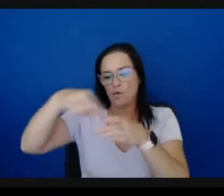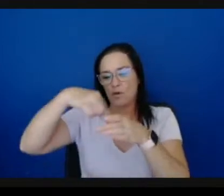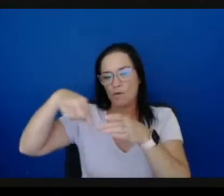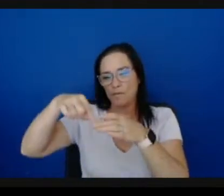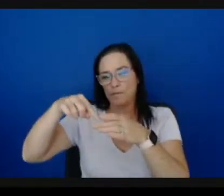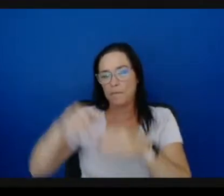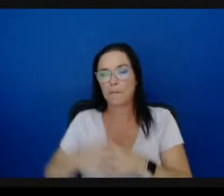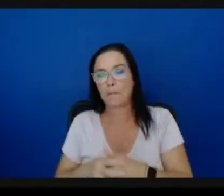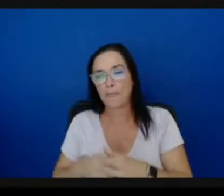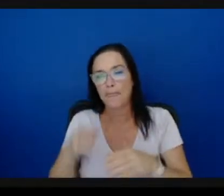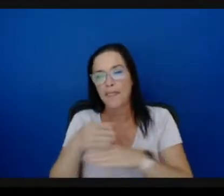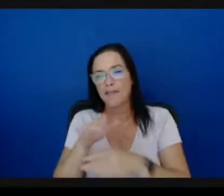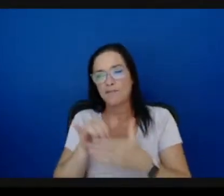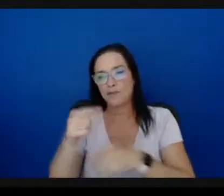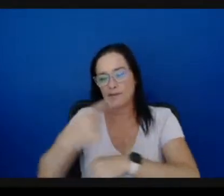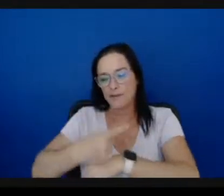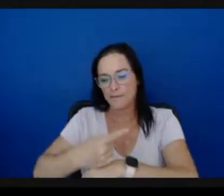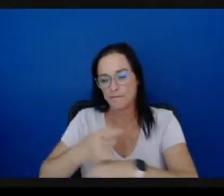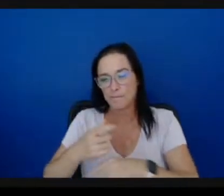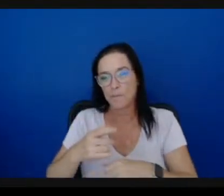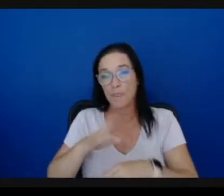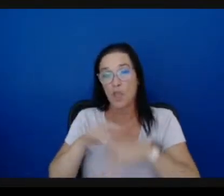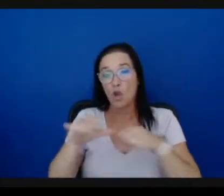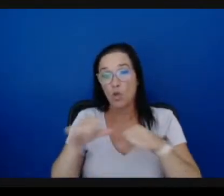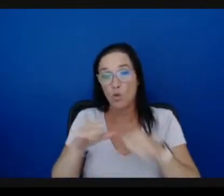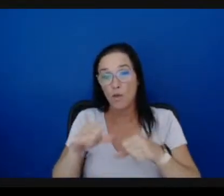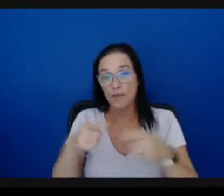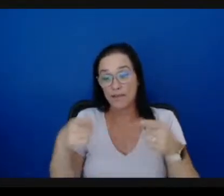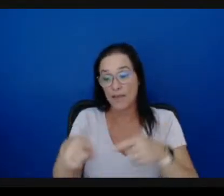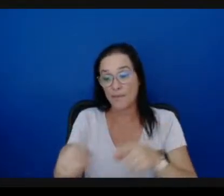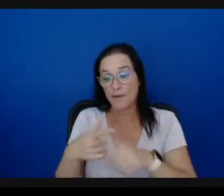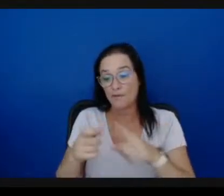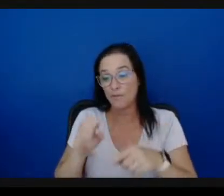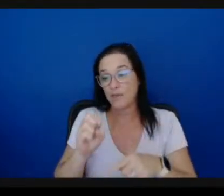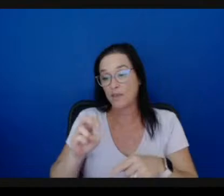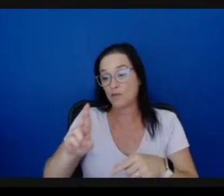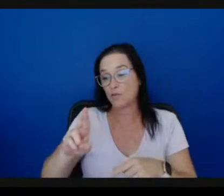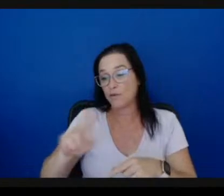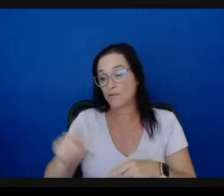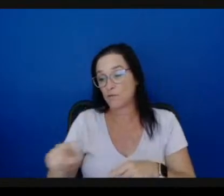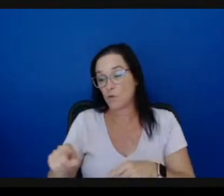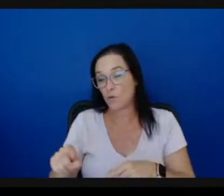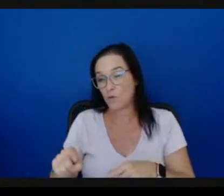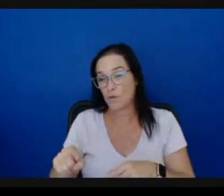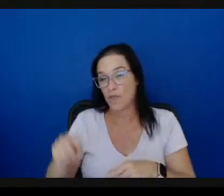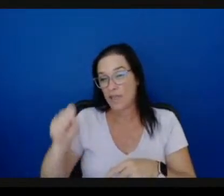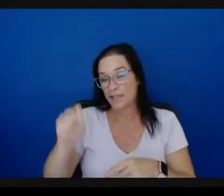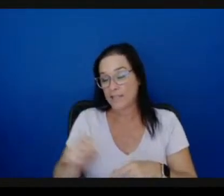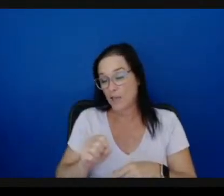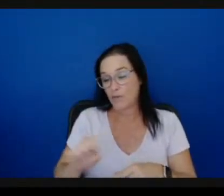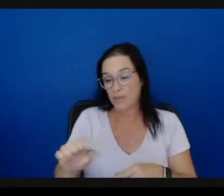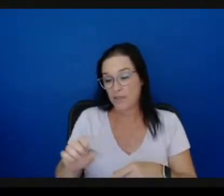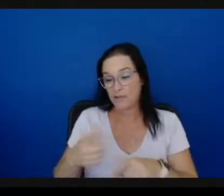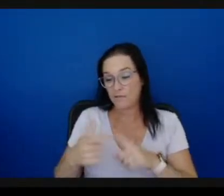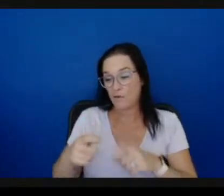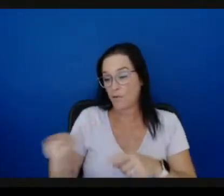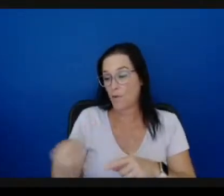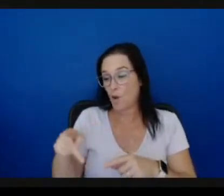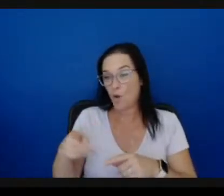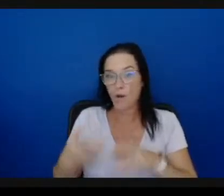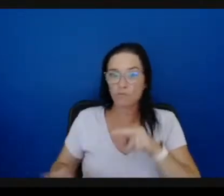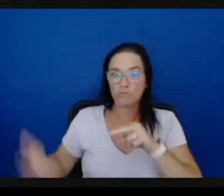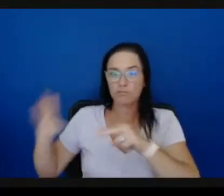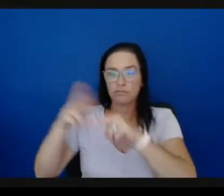After that date, the number of earthquakes coming from the East Rift Zone southeast of Pahoa rose sharply.